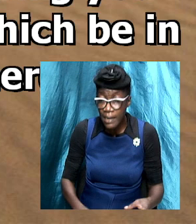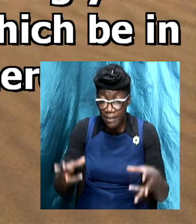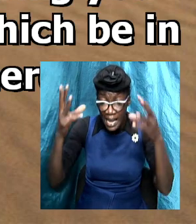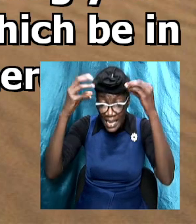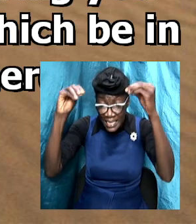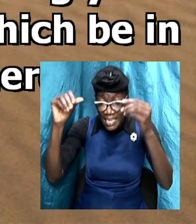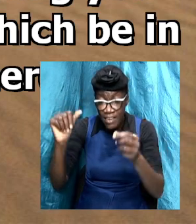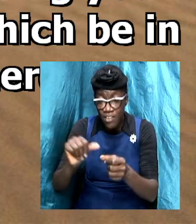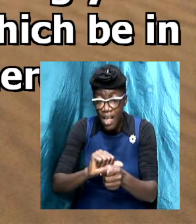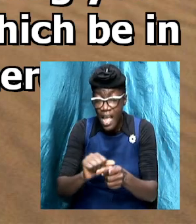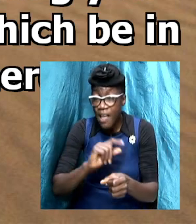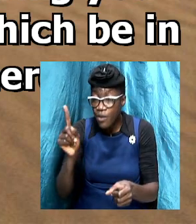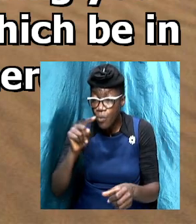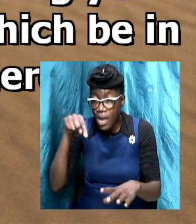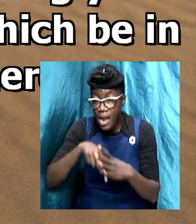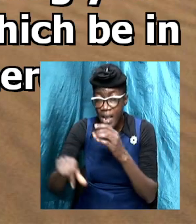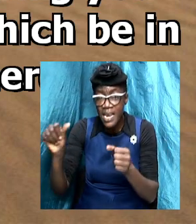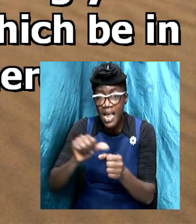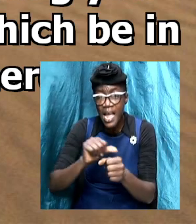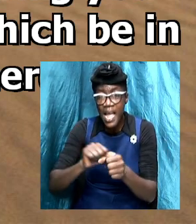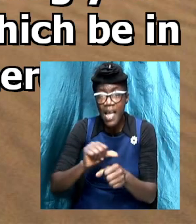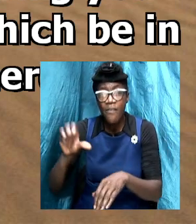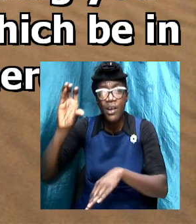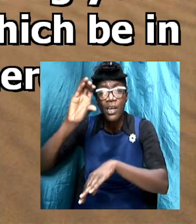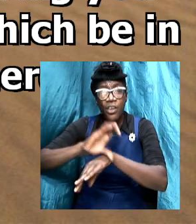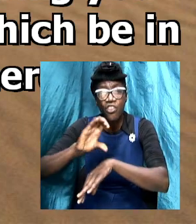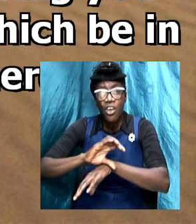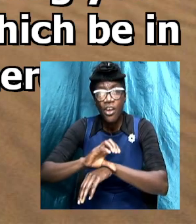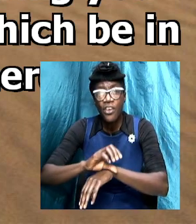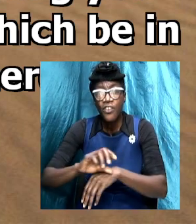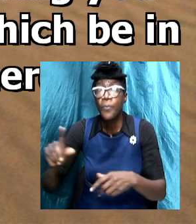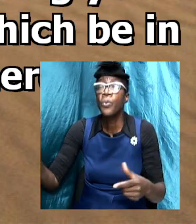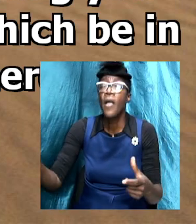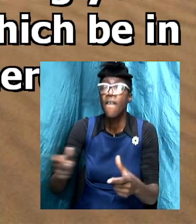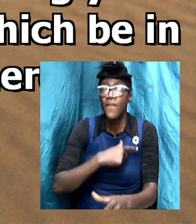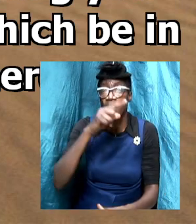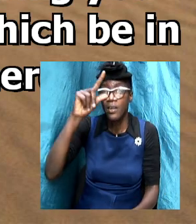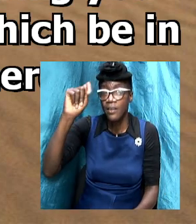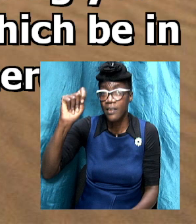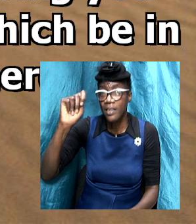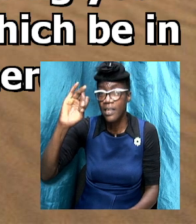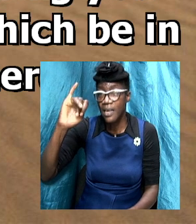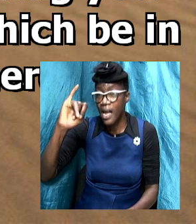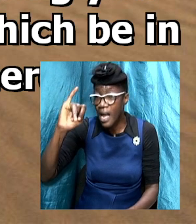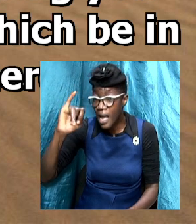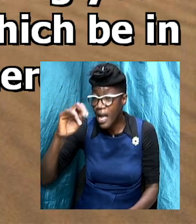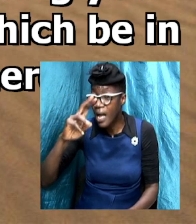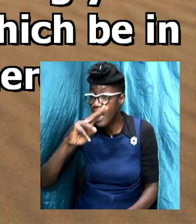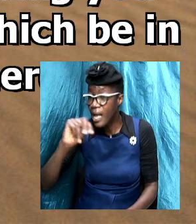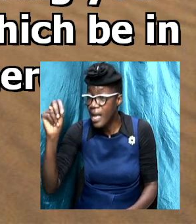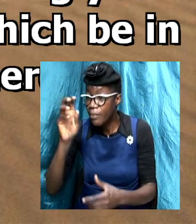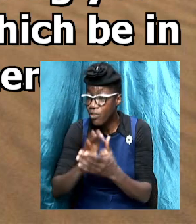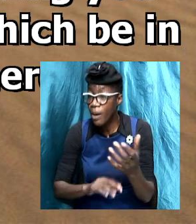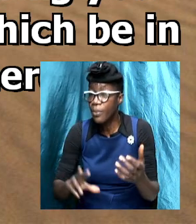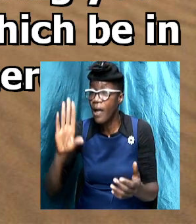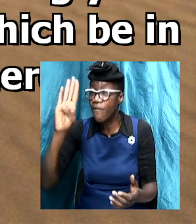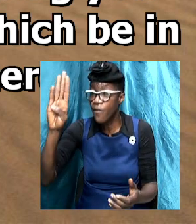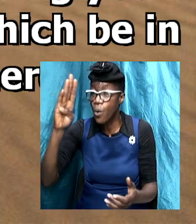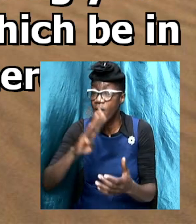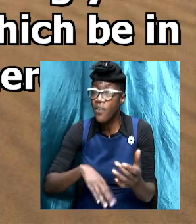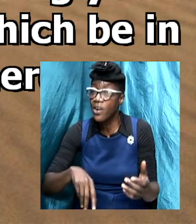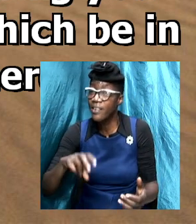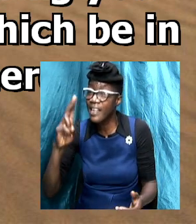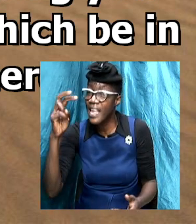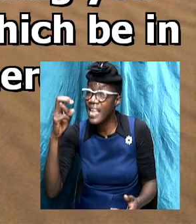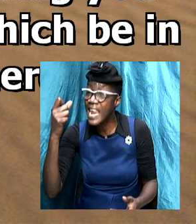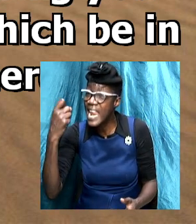in every church." Then in 1 Timothy chapter 4 and verse 11, he said, "These things," in part says,